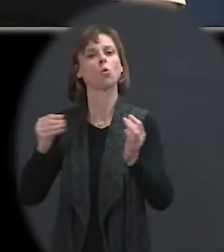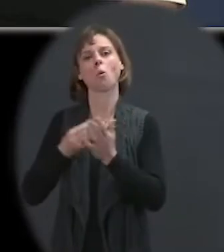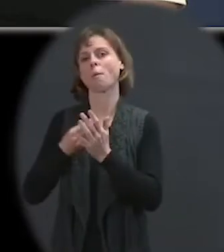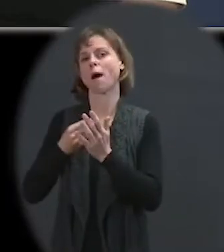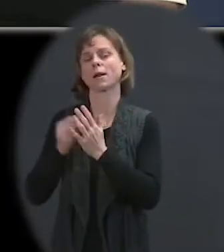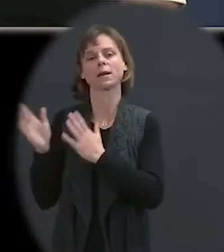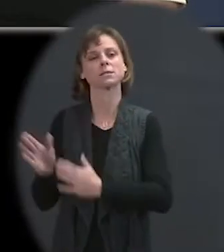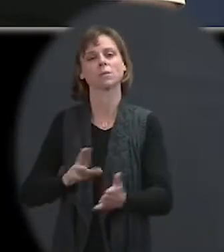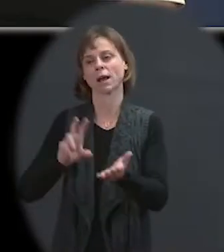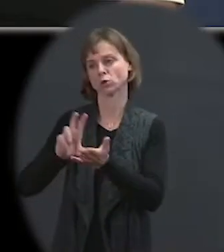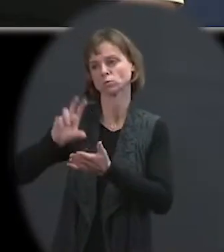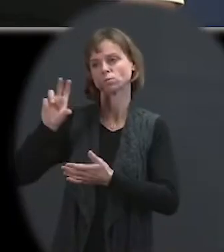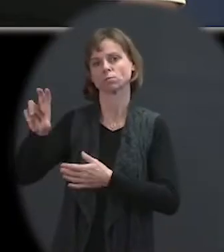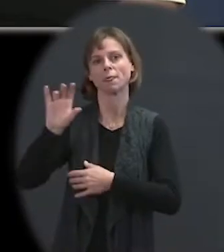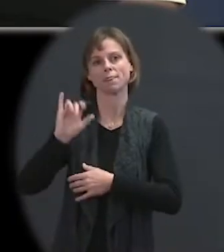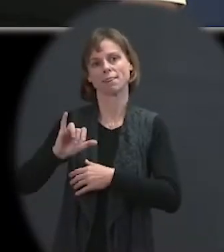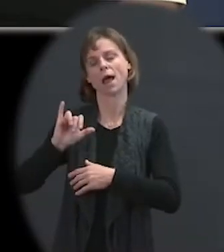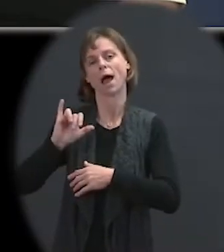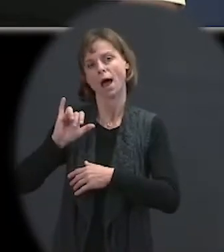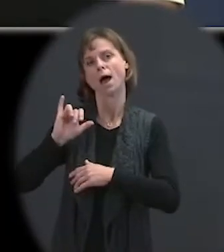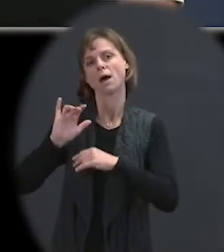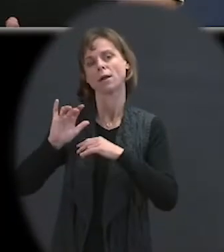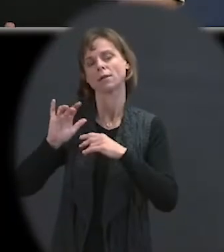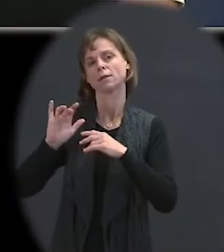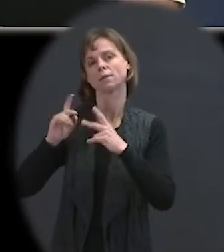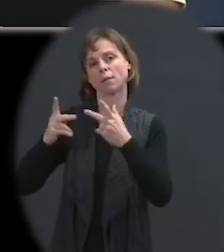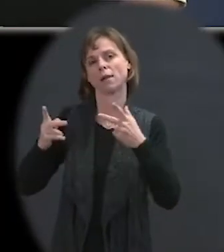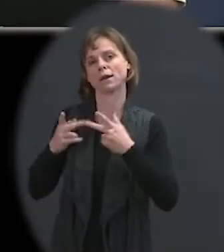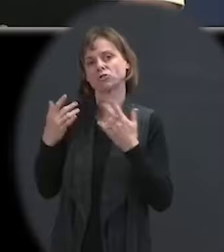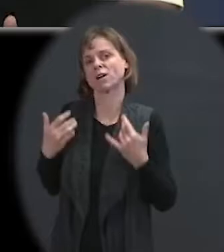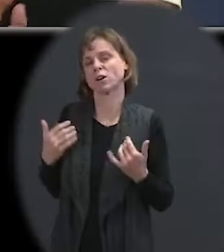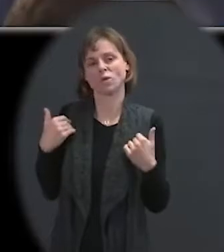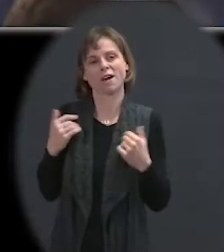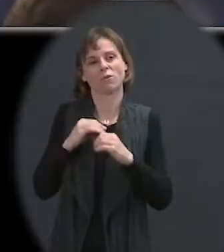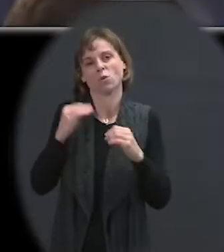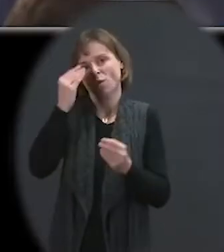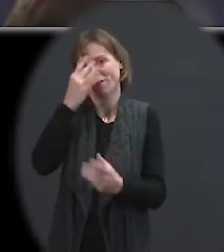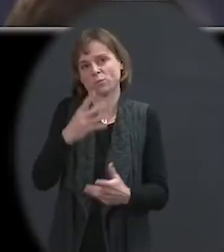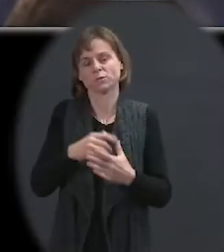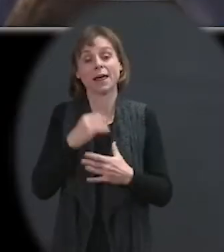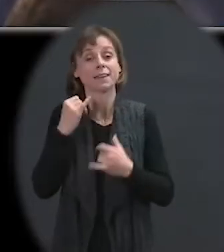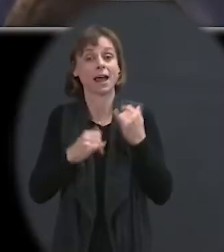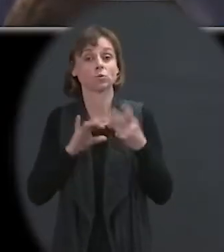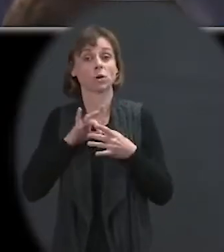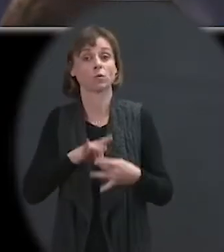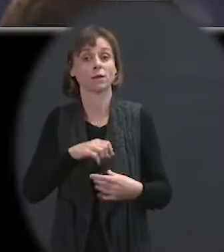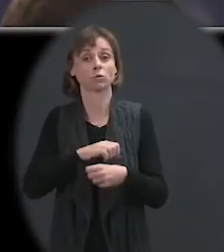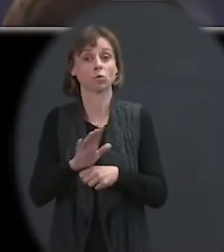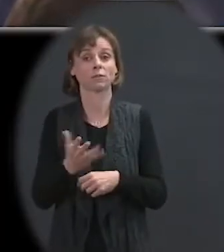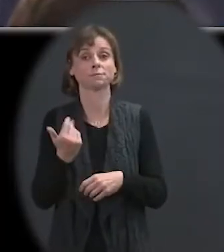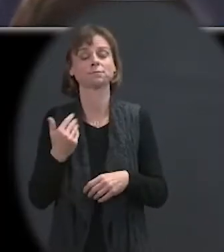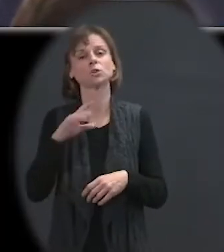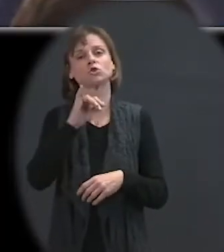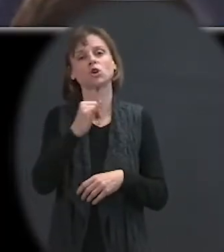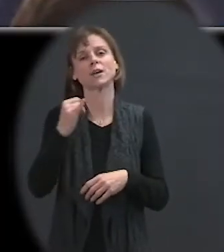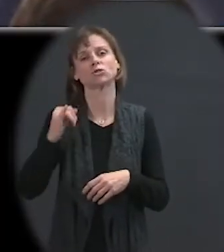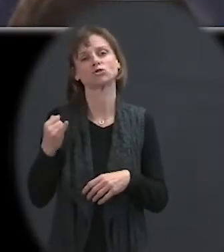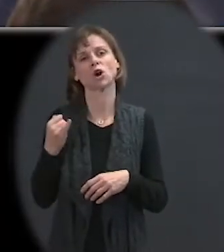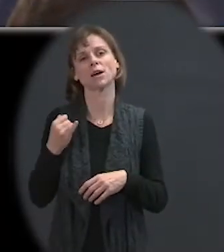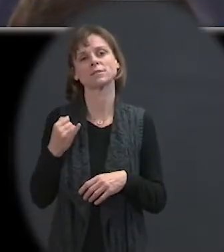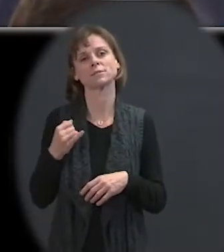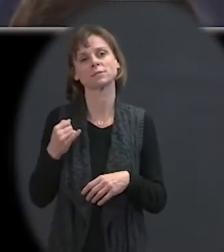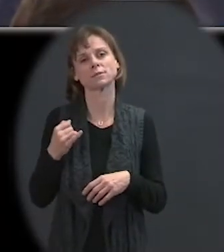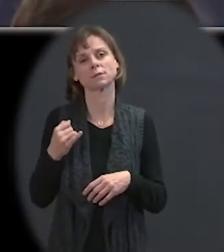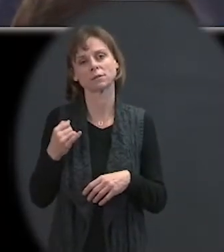at this point in time, so I don't have any additional updates beyond that. Last one, sorry, on coronavirus. Okay. Johnson & Johnson CEO Alex Gorsky